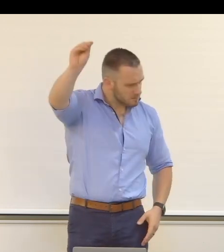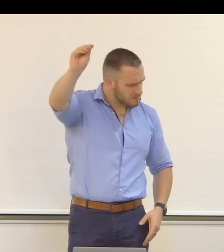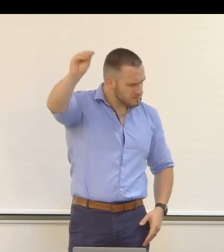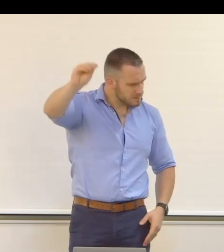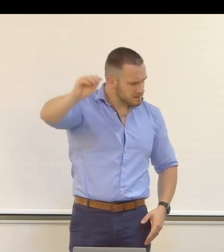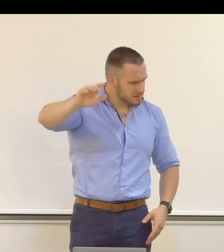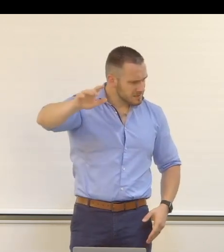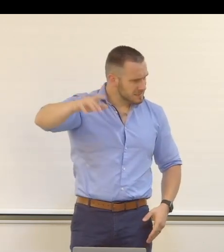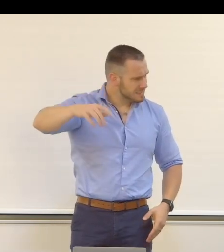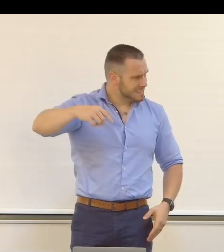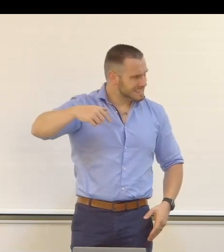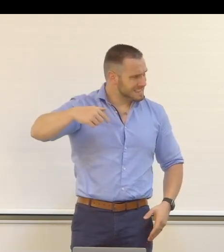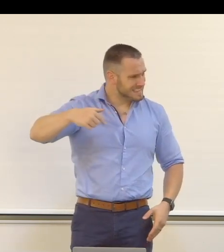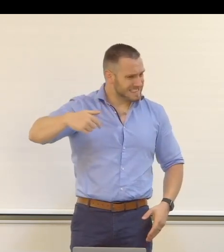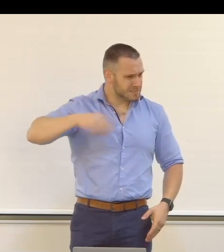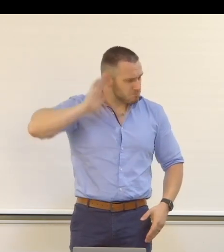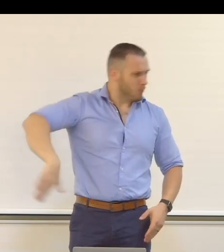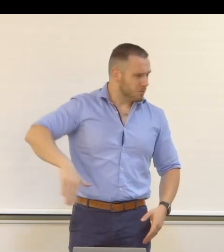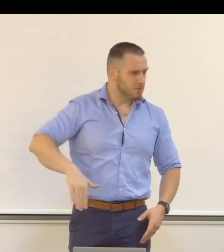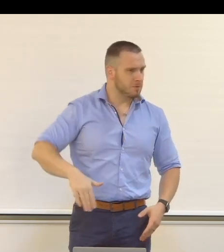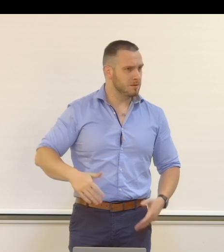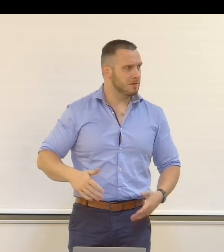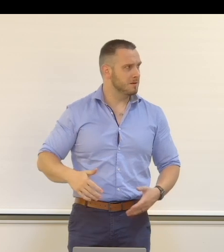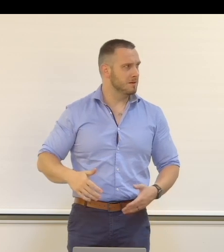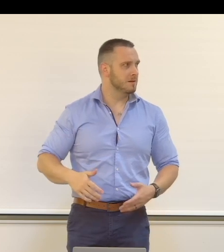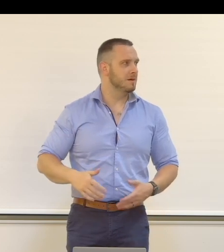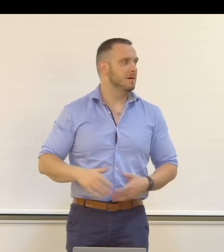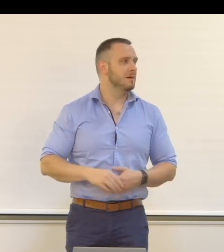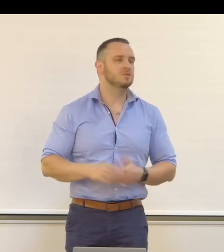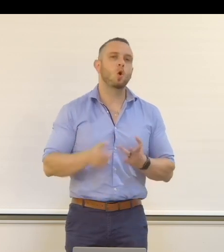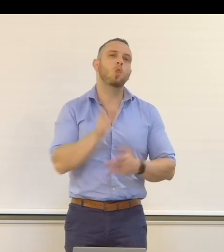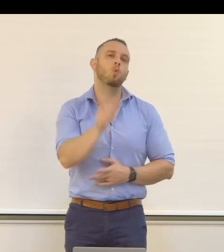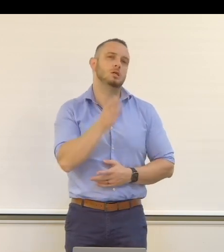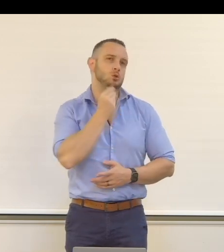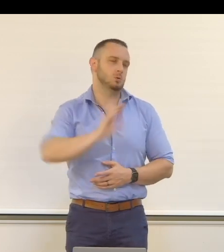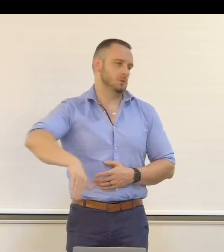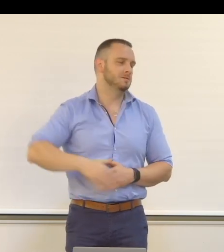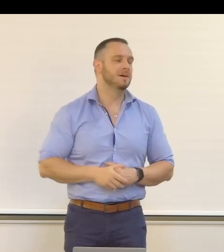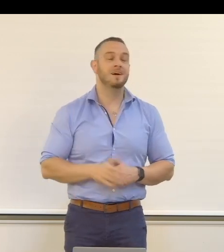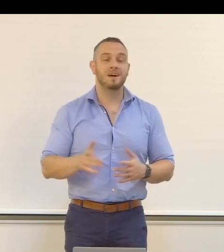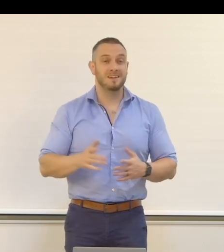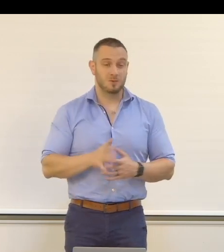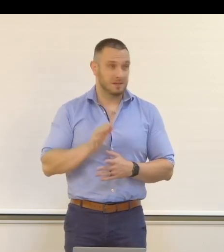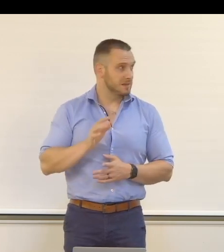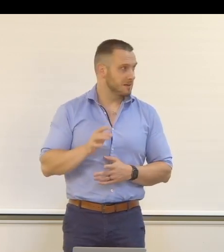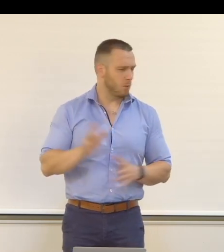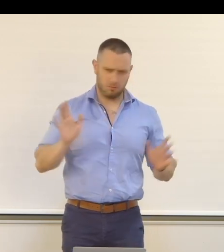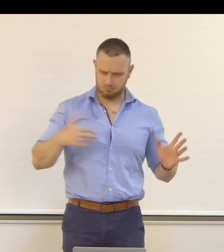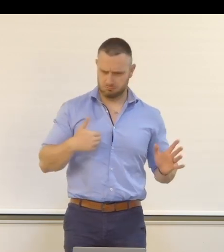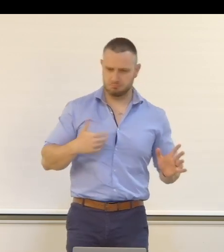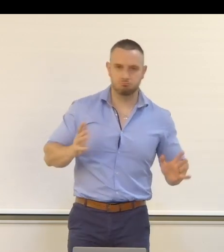you're bothering me?" It was another language, but with your questions, and I was like,